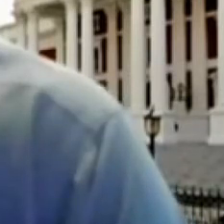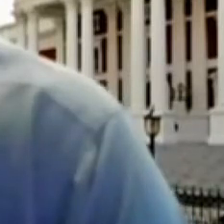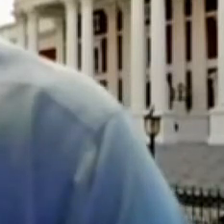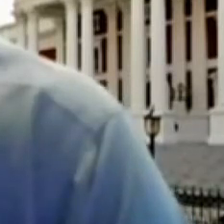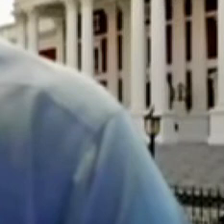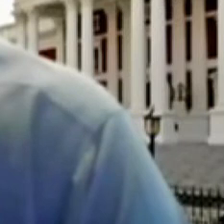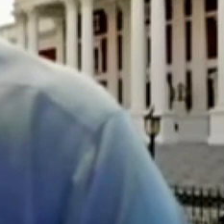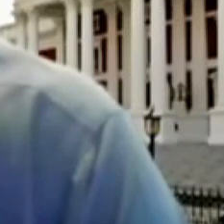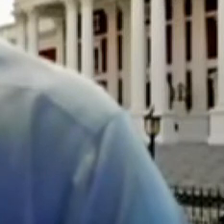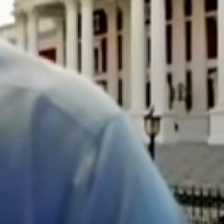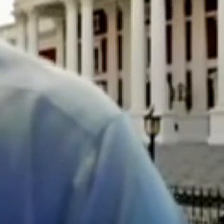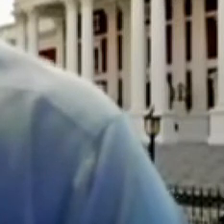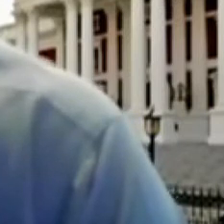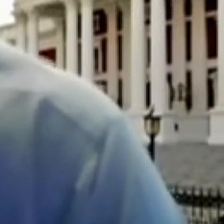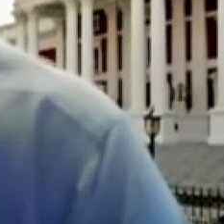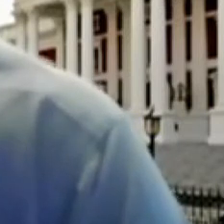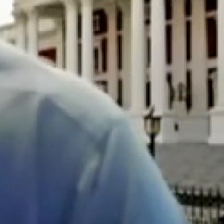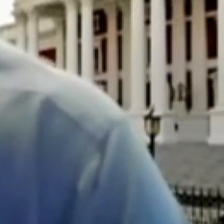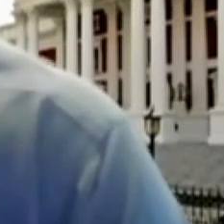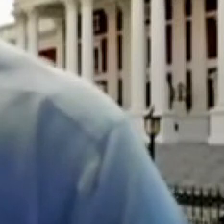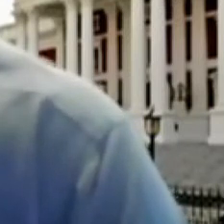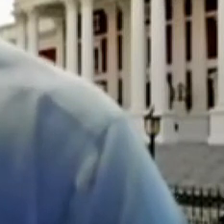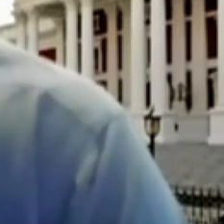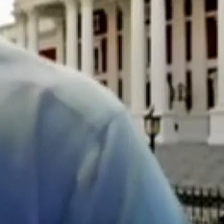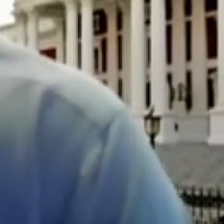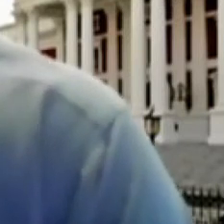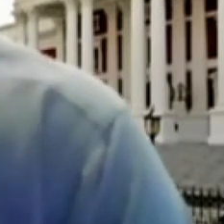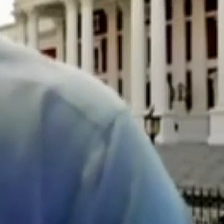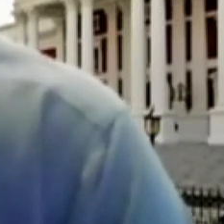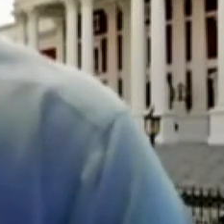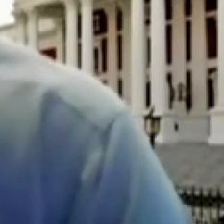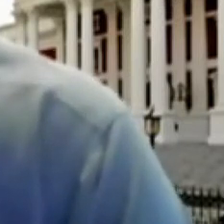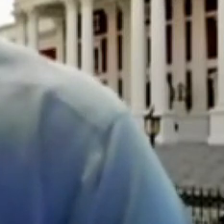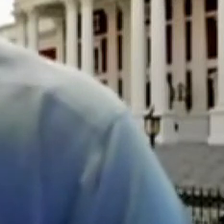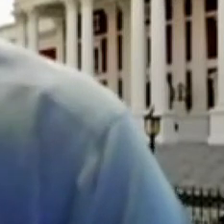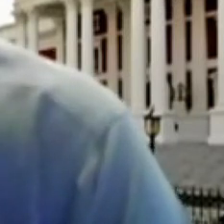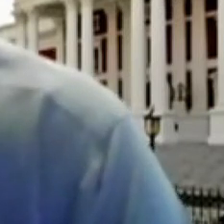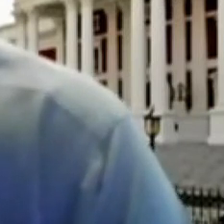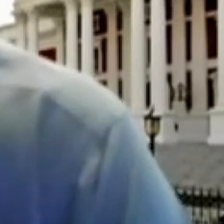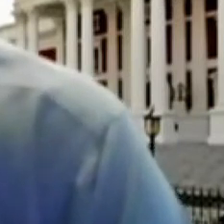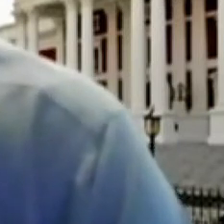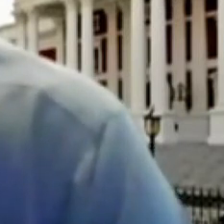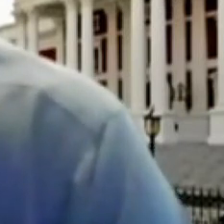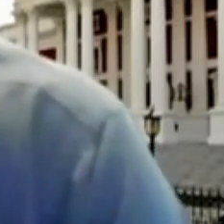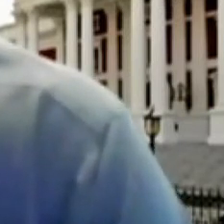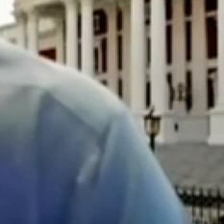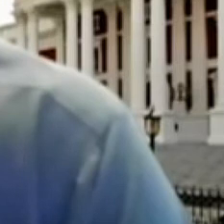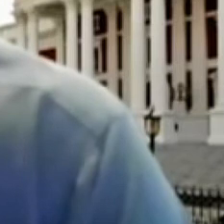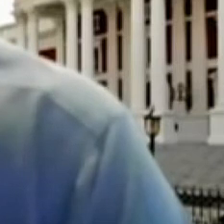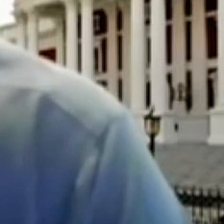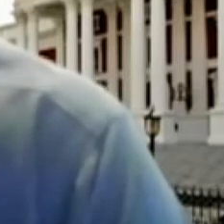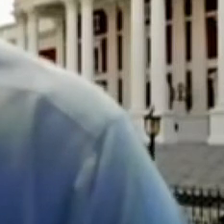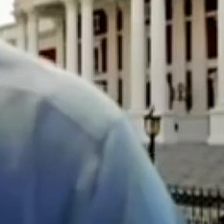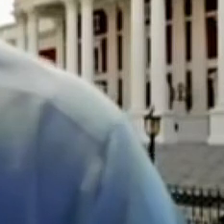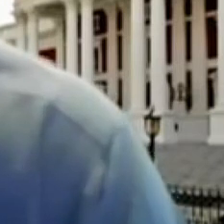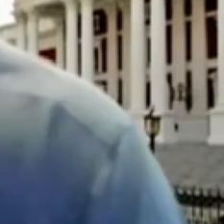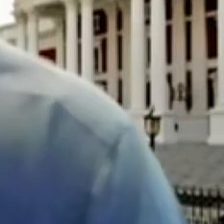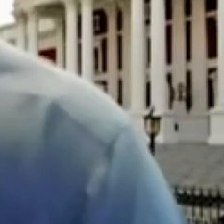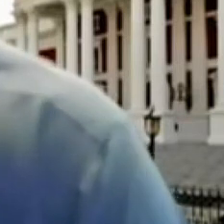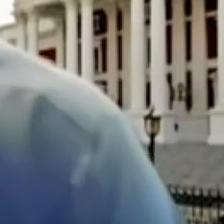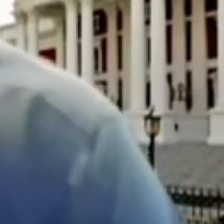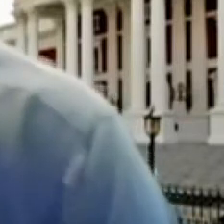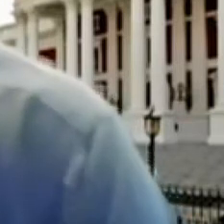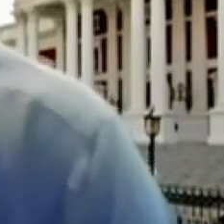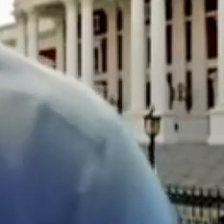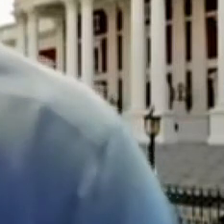the previous colleague has referred to the Department of Public Works. Minister, and please don't regurgitate the issue